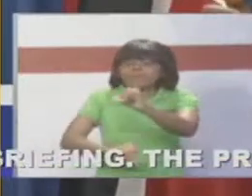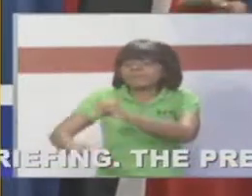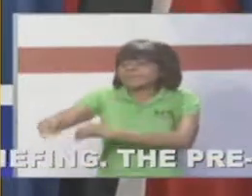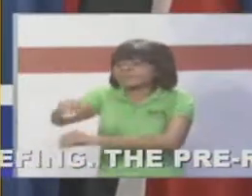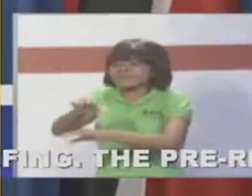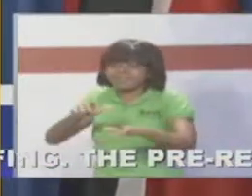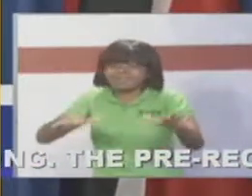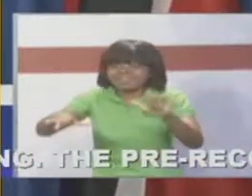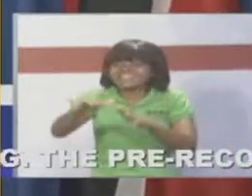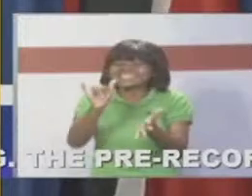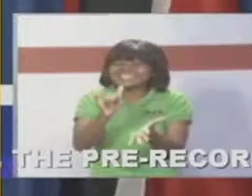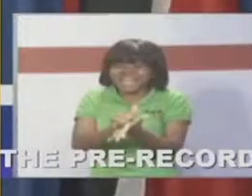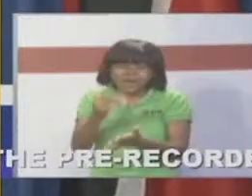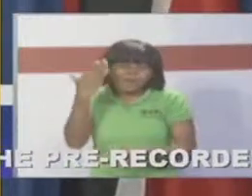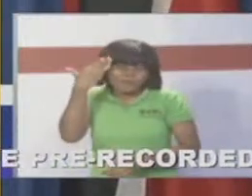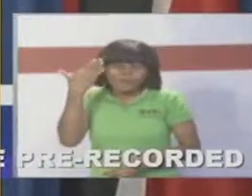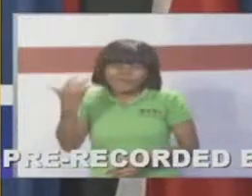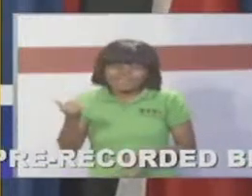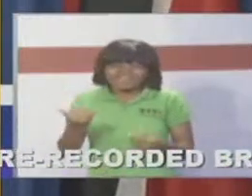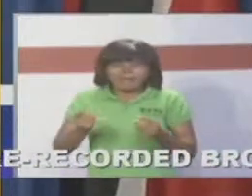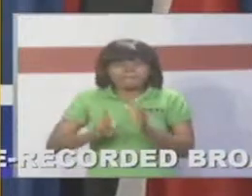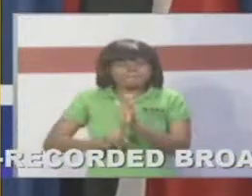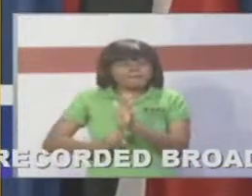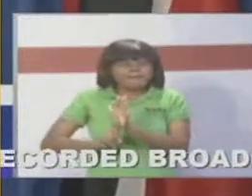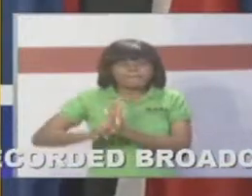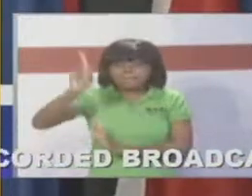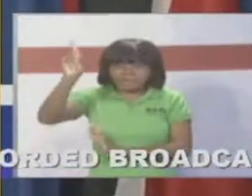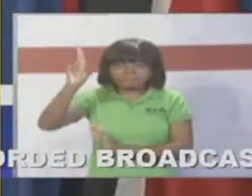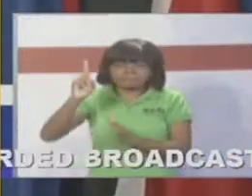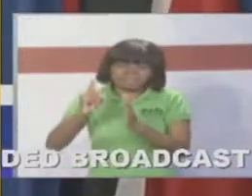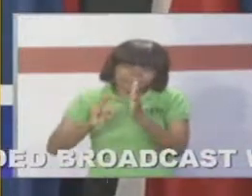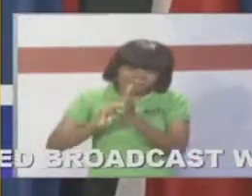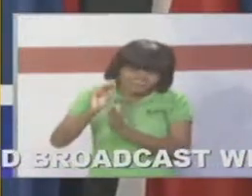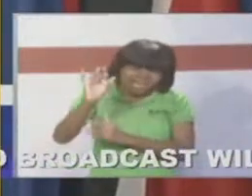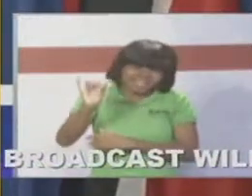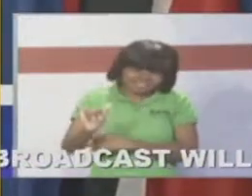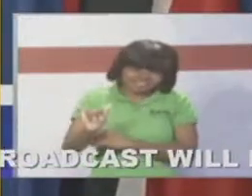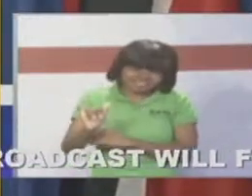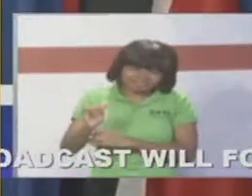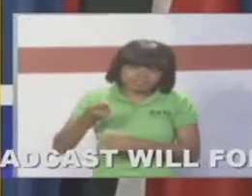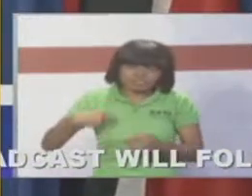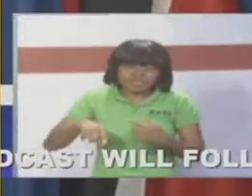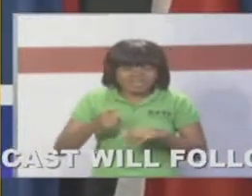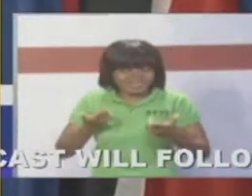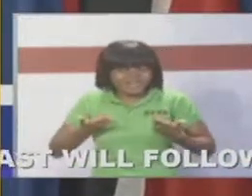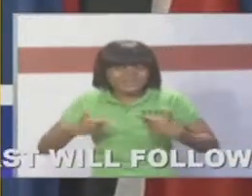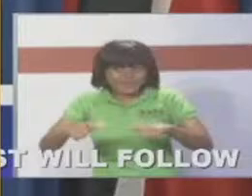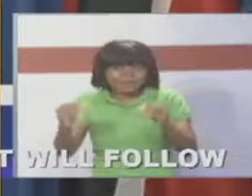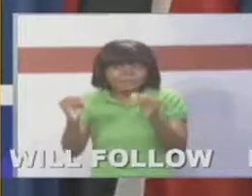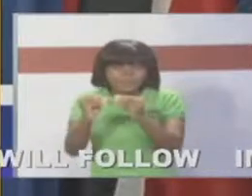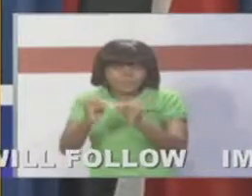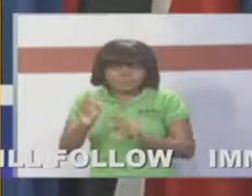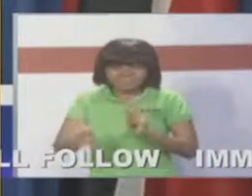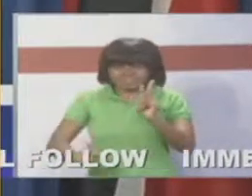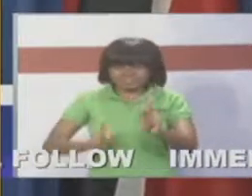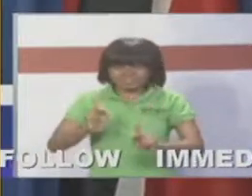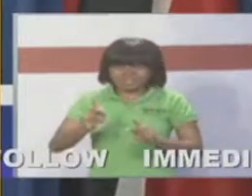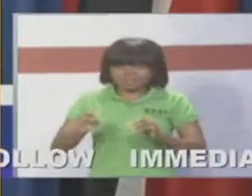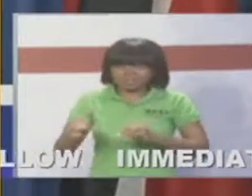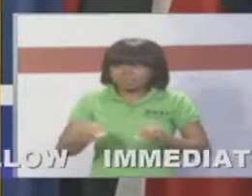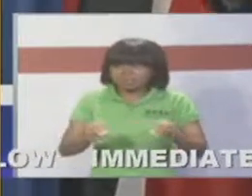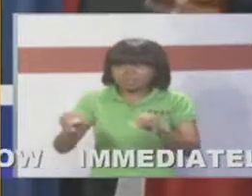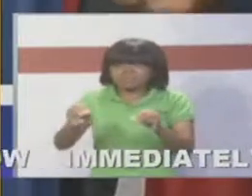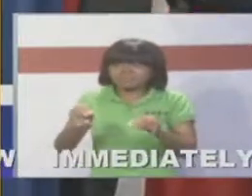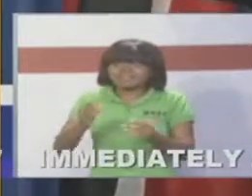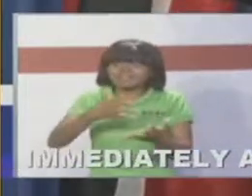as we opened up the economy, what we were doing was allowing more moving and mixing. And it is that moving and